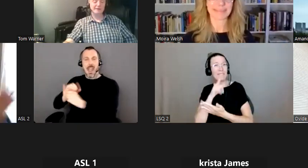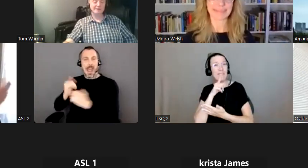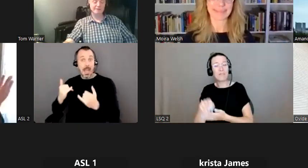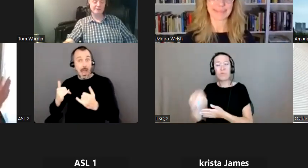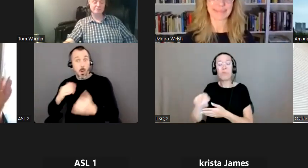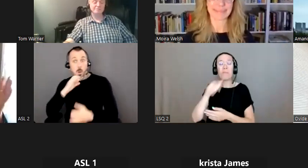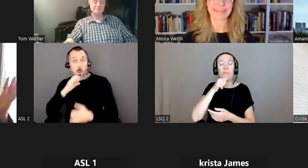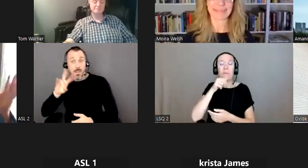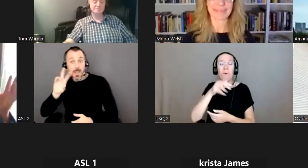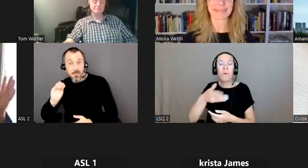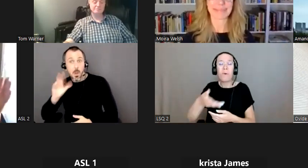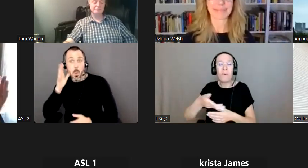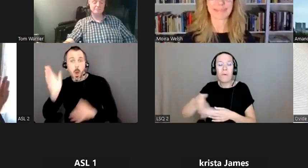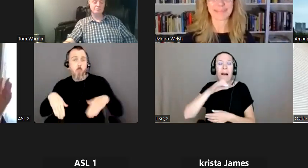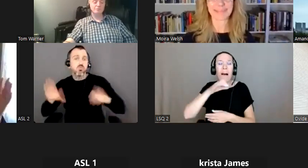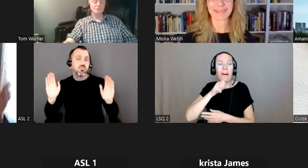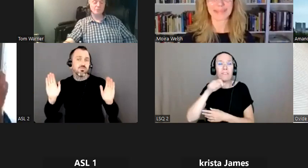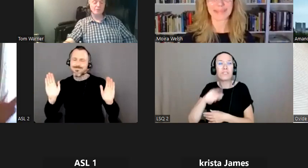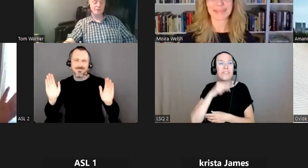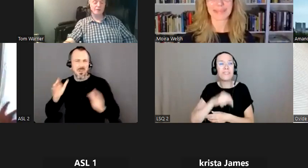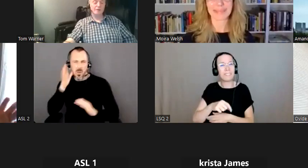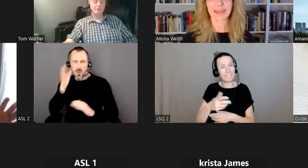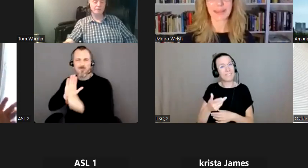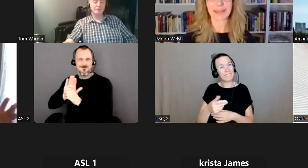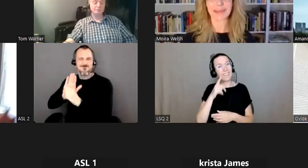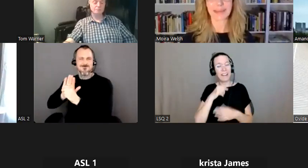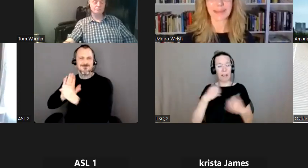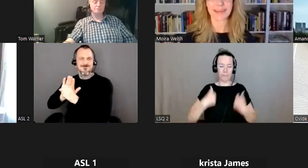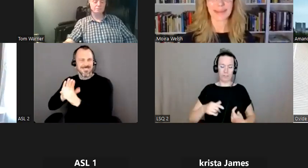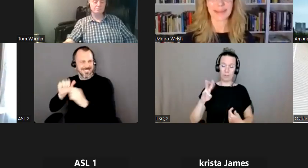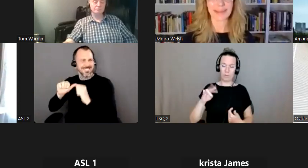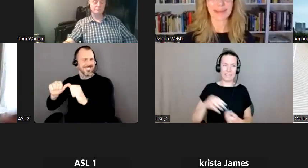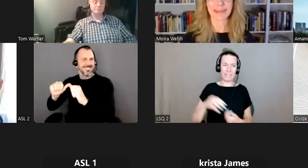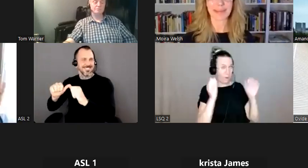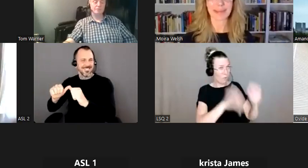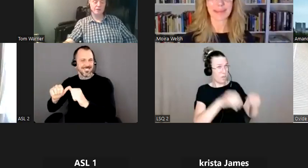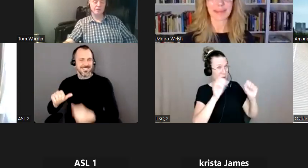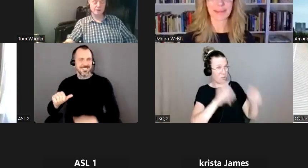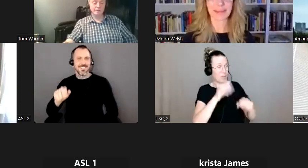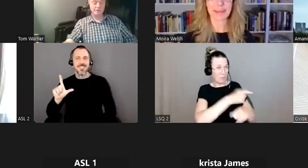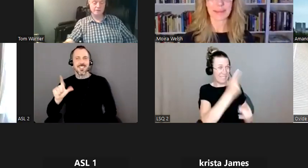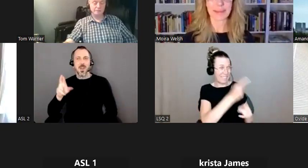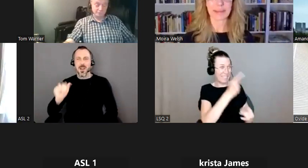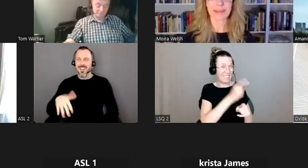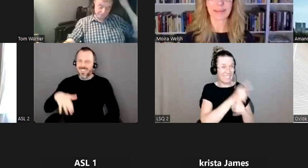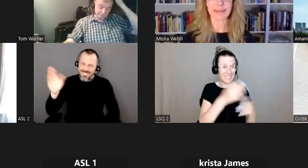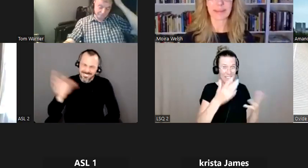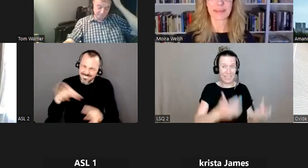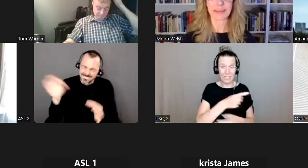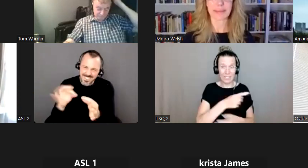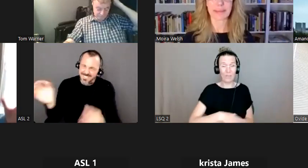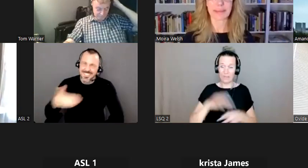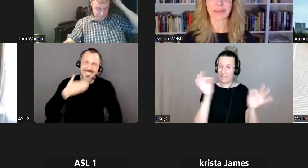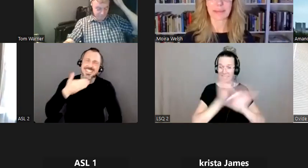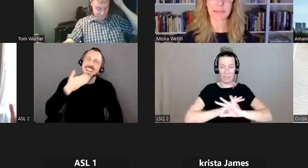think that's actually the quote that I'm going to take away from now about activists in their 70s. That's perfect. Thank you so much, Ambassador, for